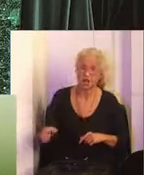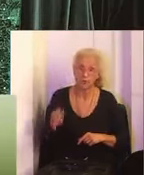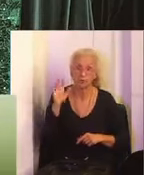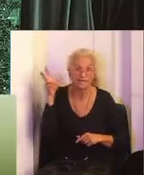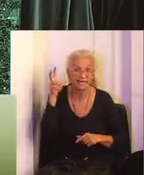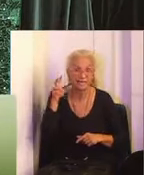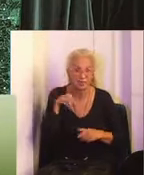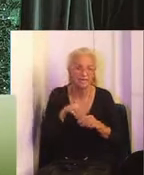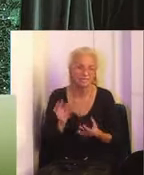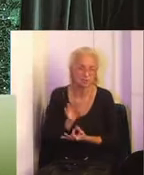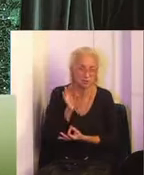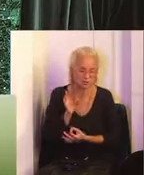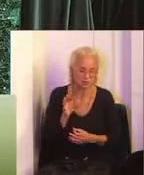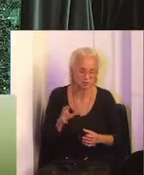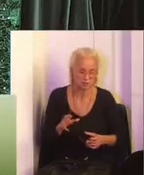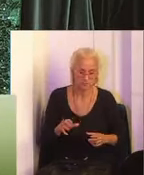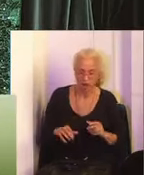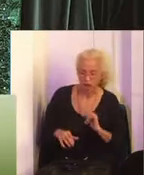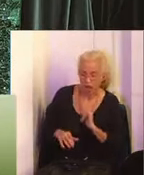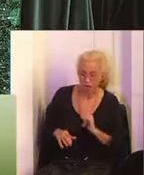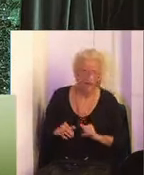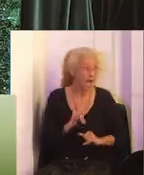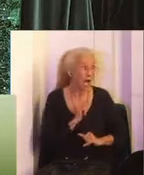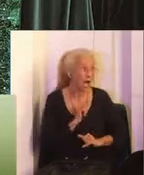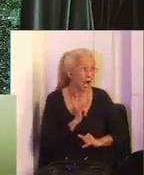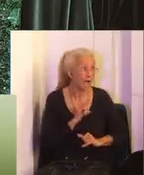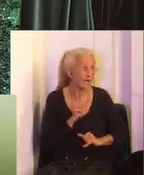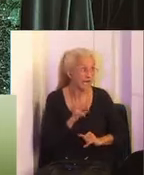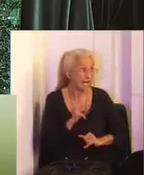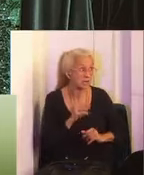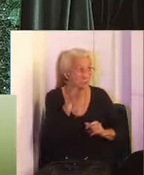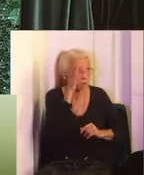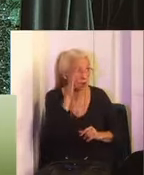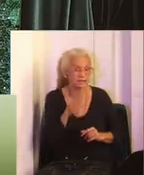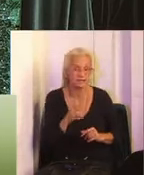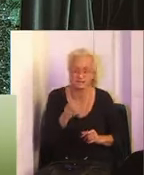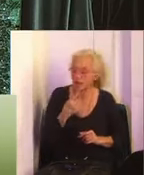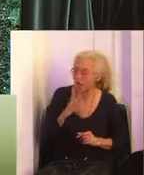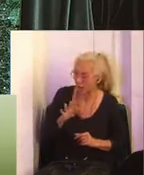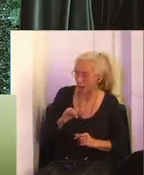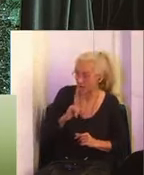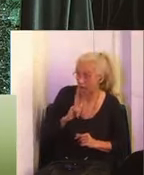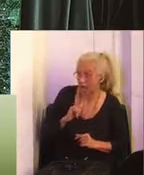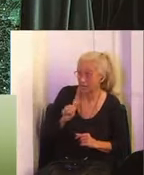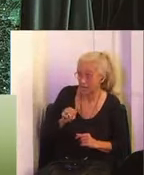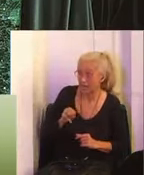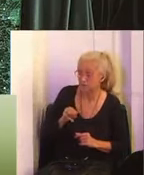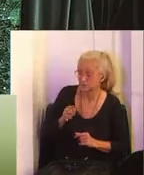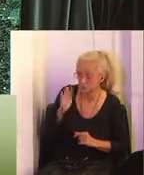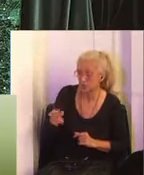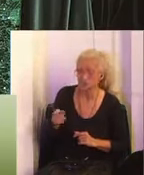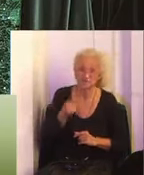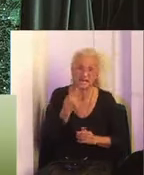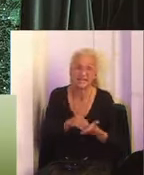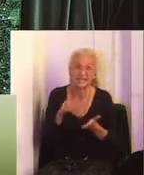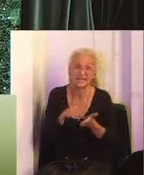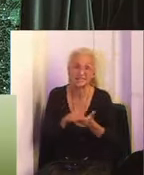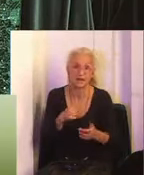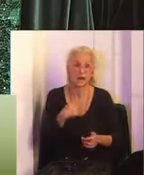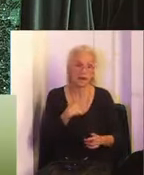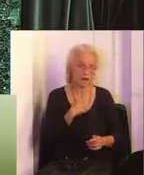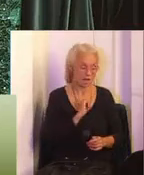their spirit. They would hear it in their soul. I am smart. And keep telling yourself, I am smart.